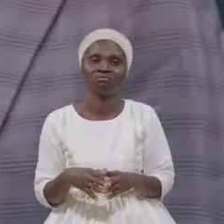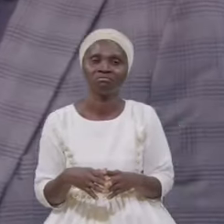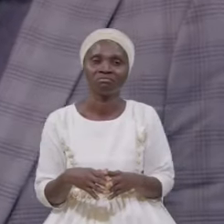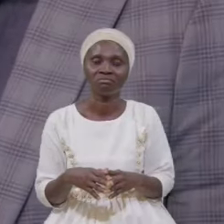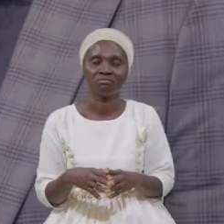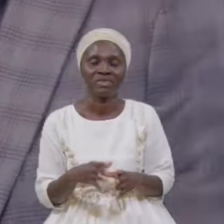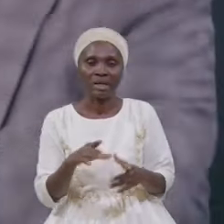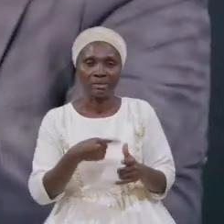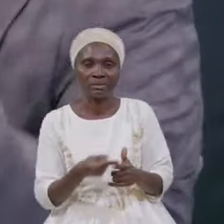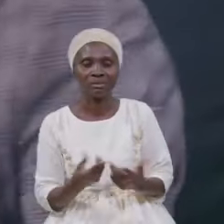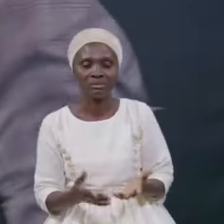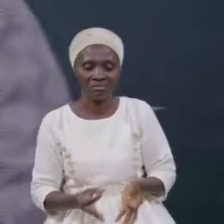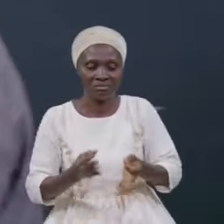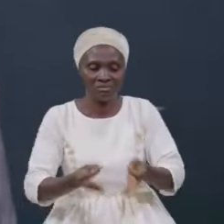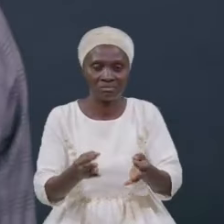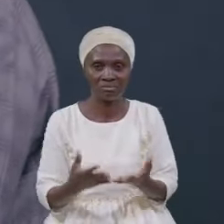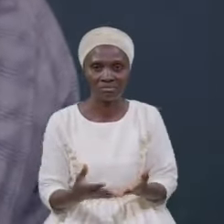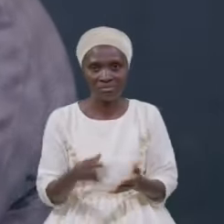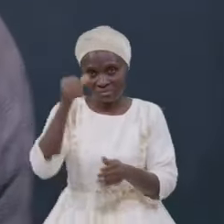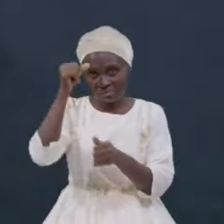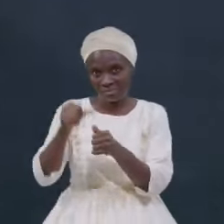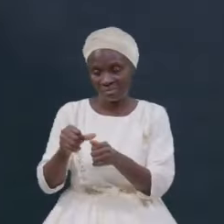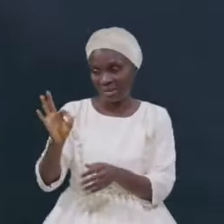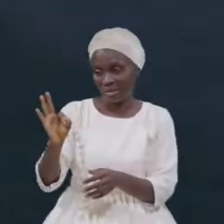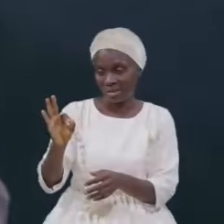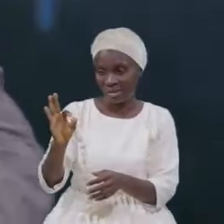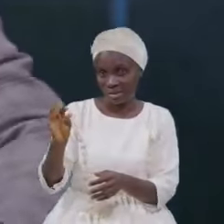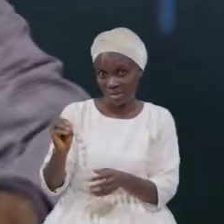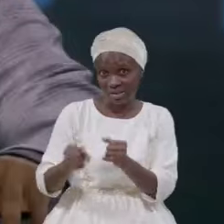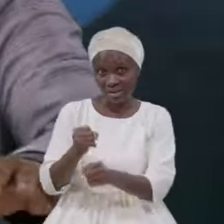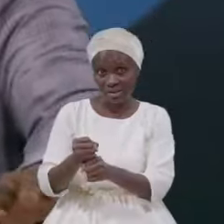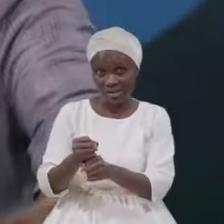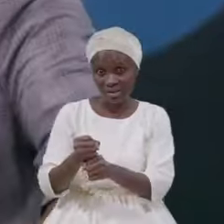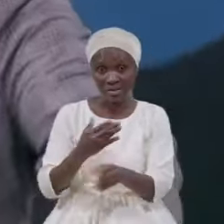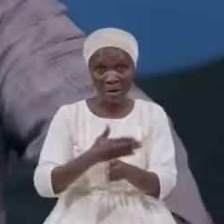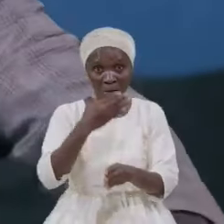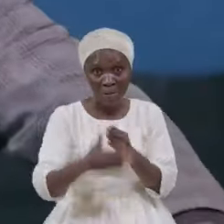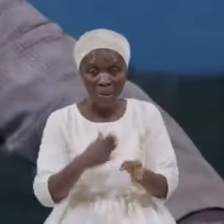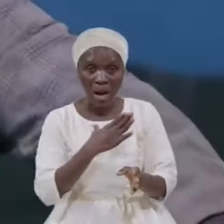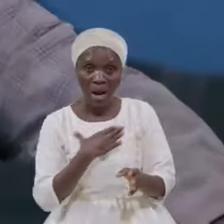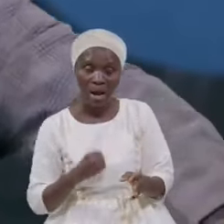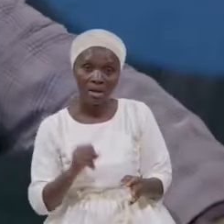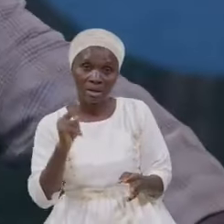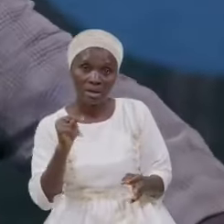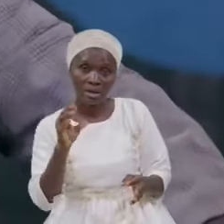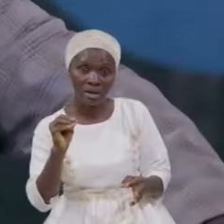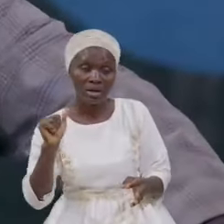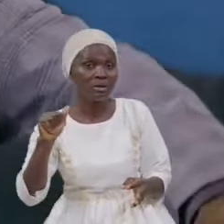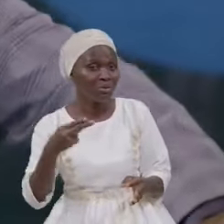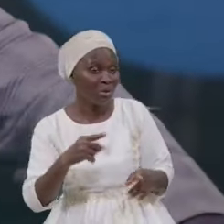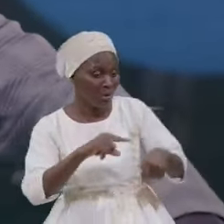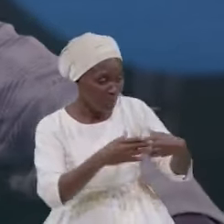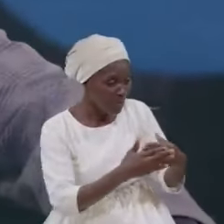same people. Judgment is coming, repent. They said, you know, we can't see